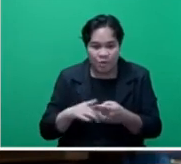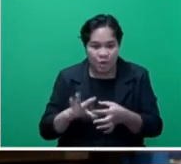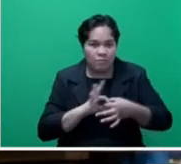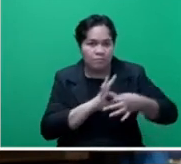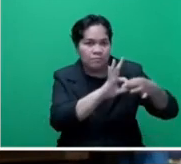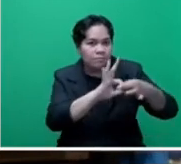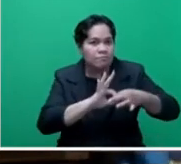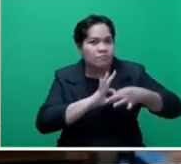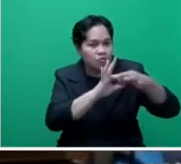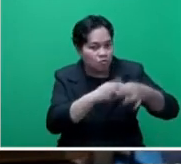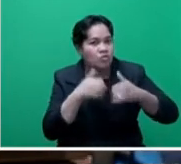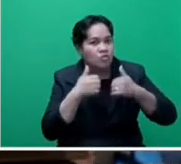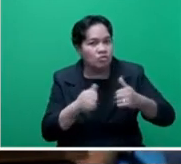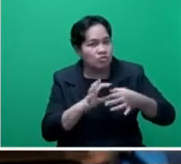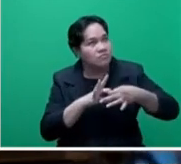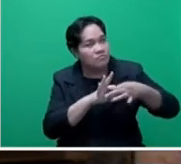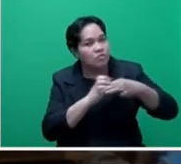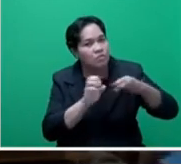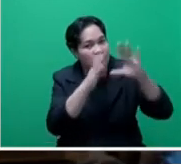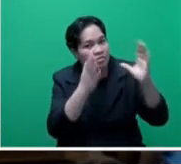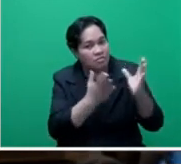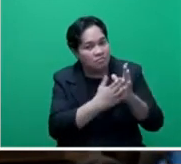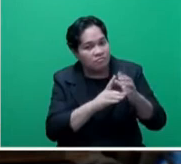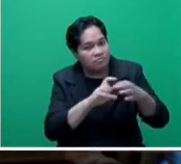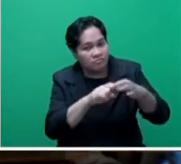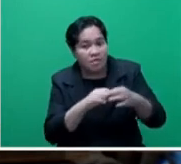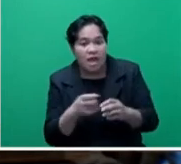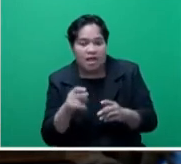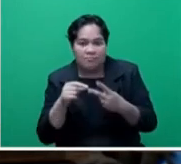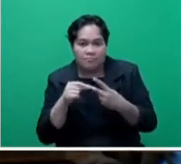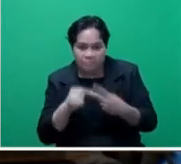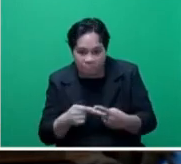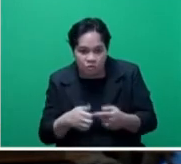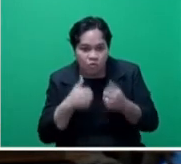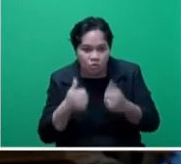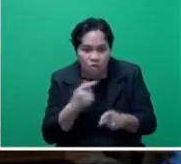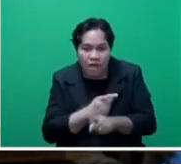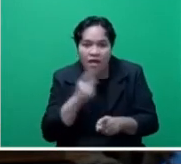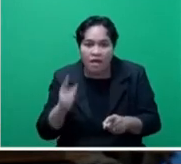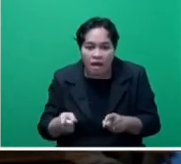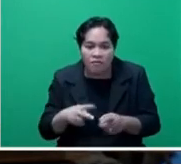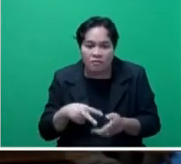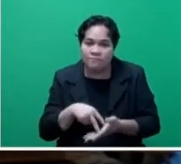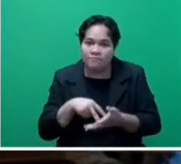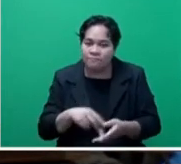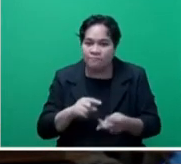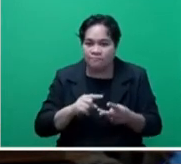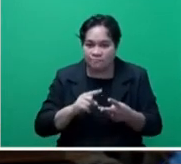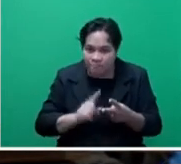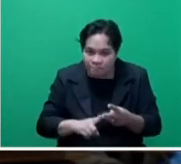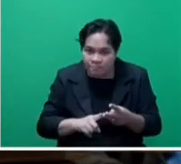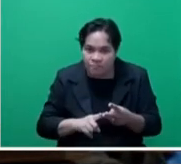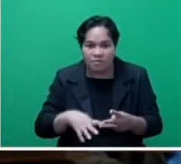relations, and most importantly, through maintaining policy and governance stability. We were consistent